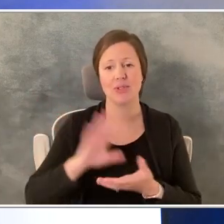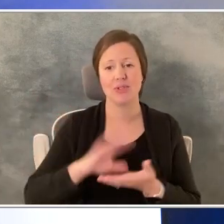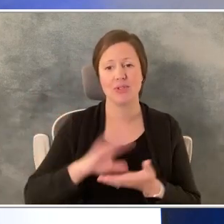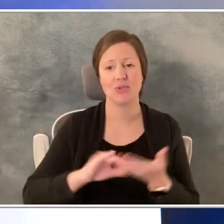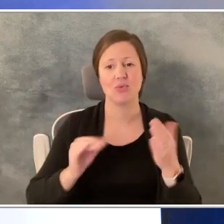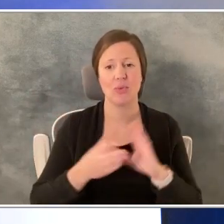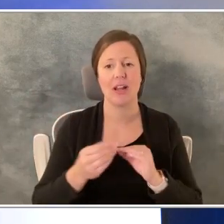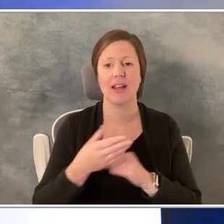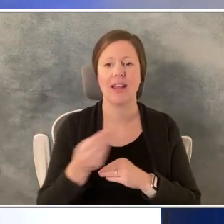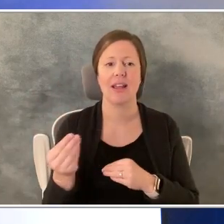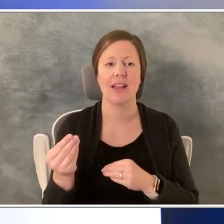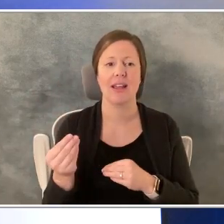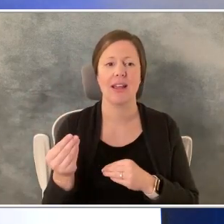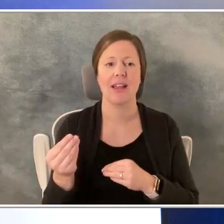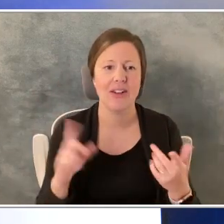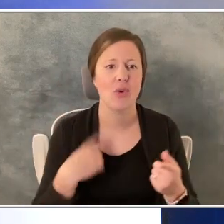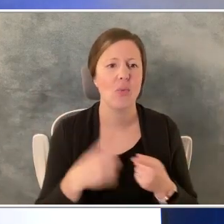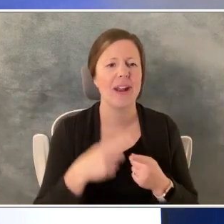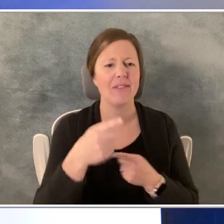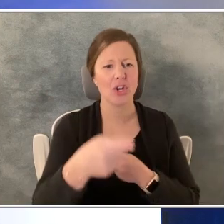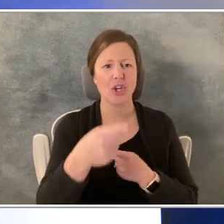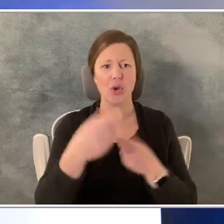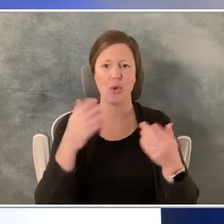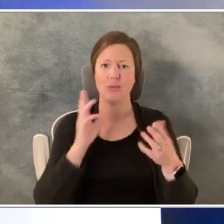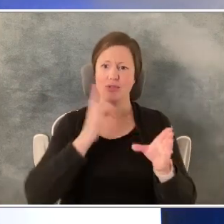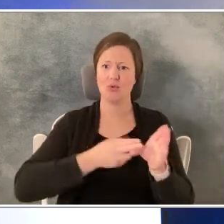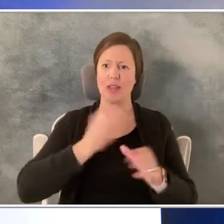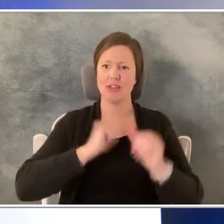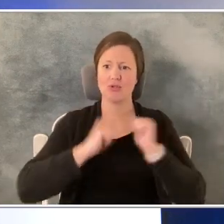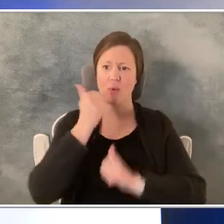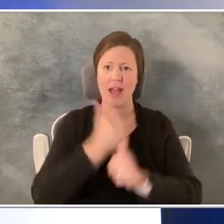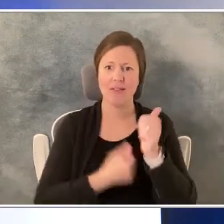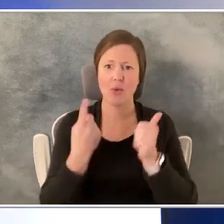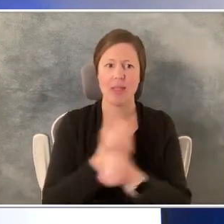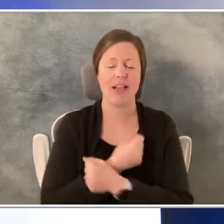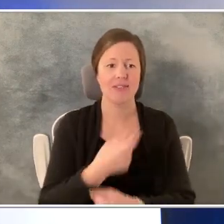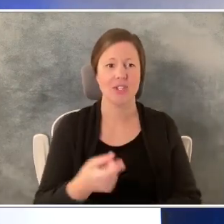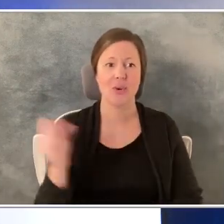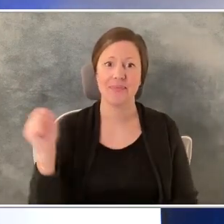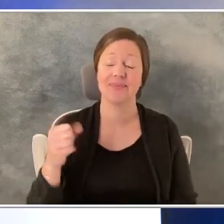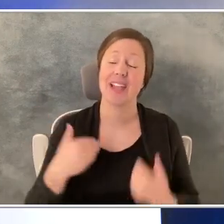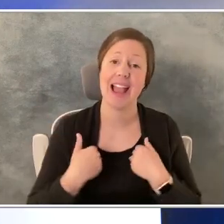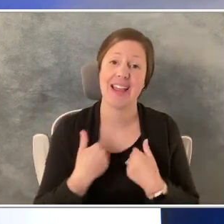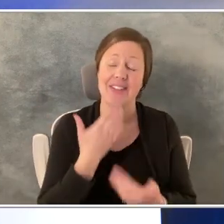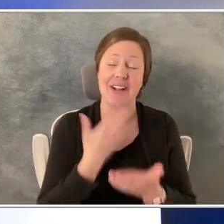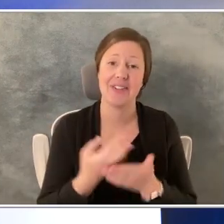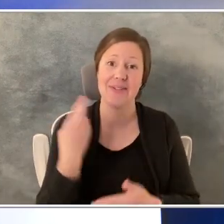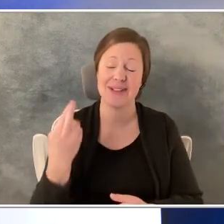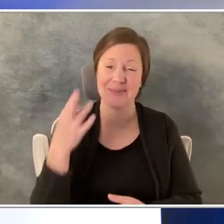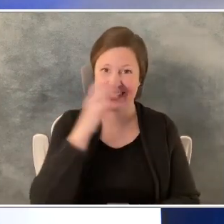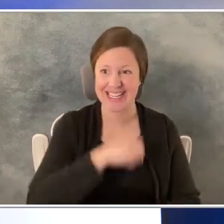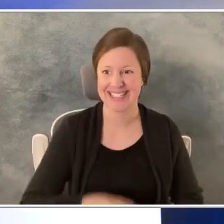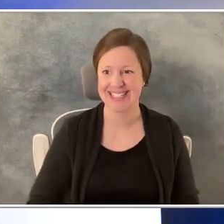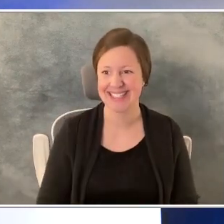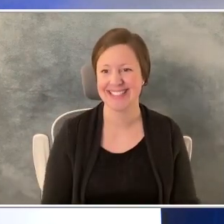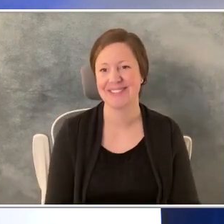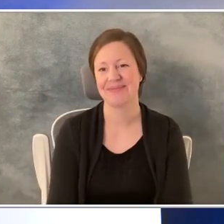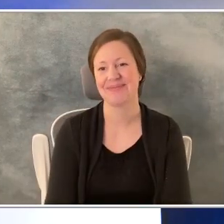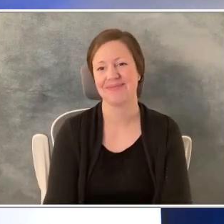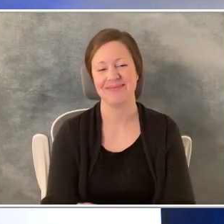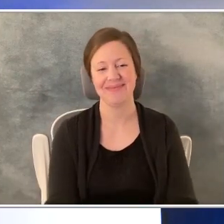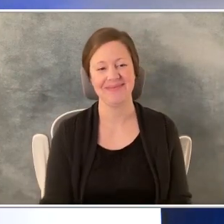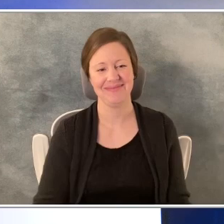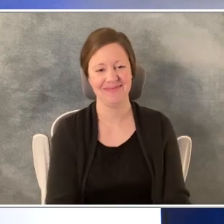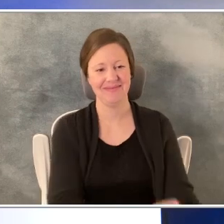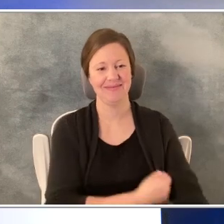comes on is like your new best friend? Seriously. I have a lot of best friends these days. You do have a lot of good best friends. So, but when you hear Chris